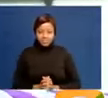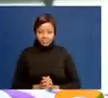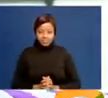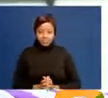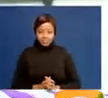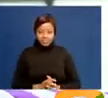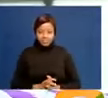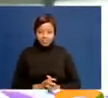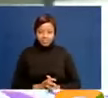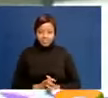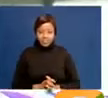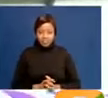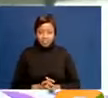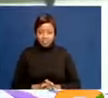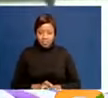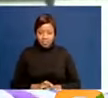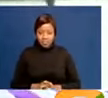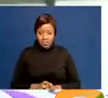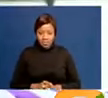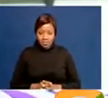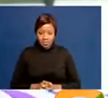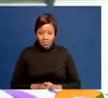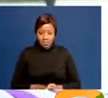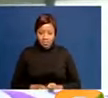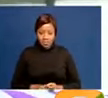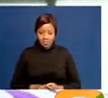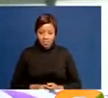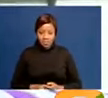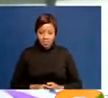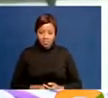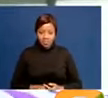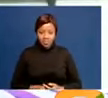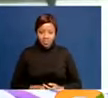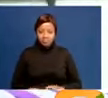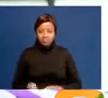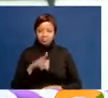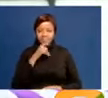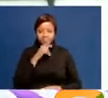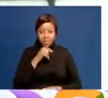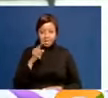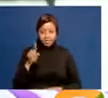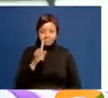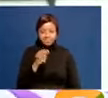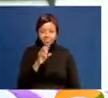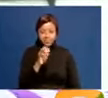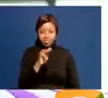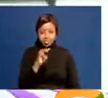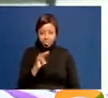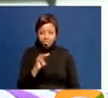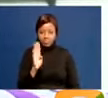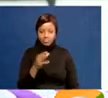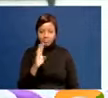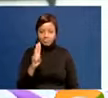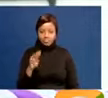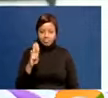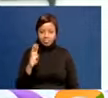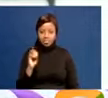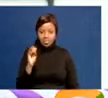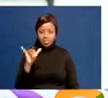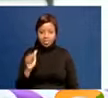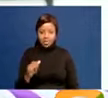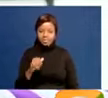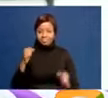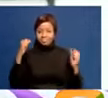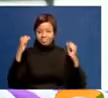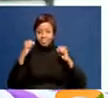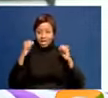needed it back in that day in 1952. Tom Mboya, a great labor leader,